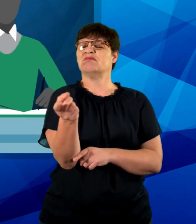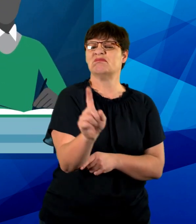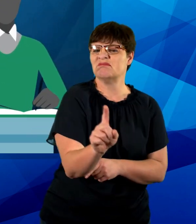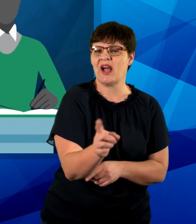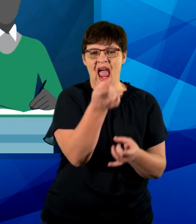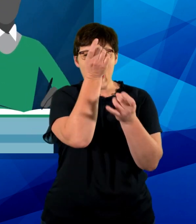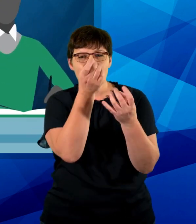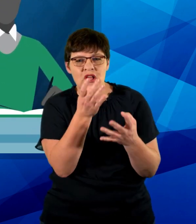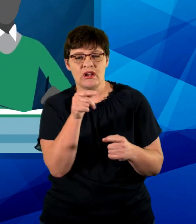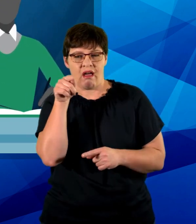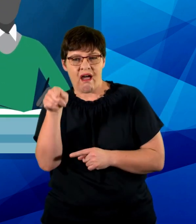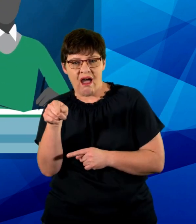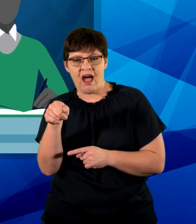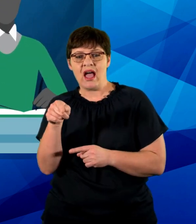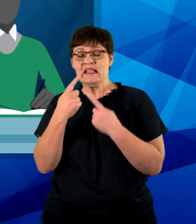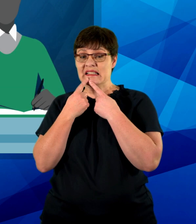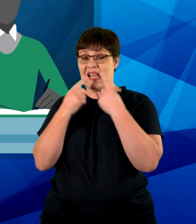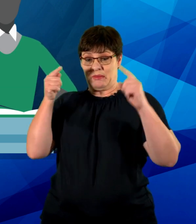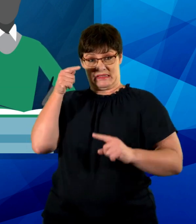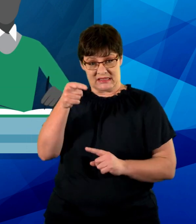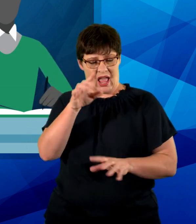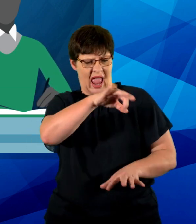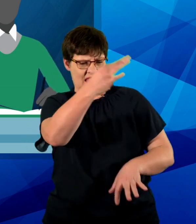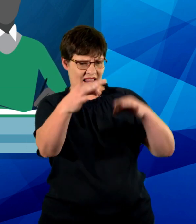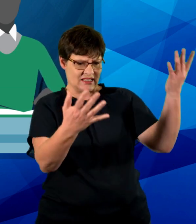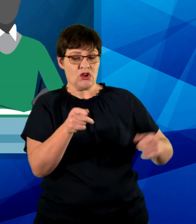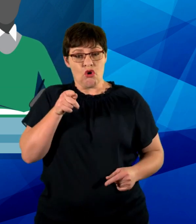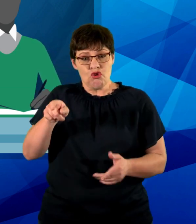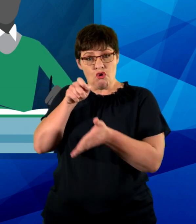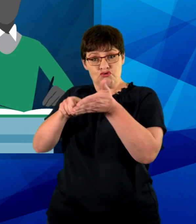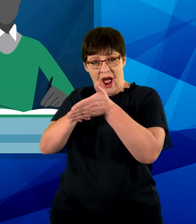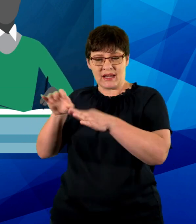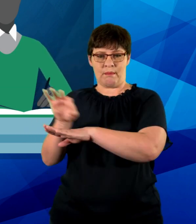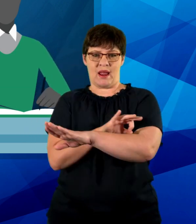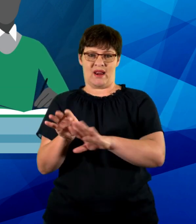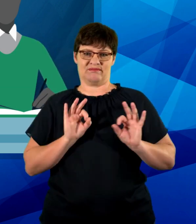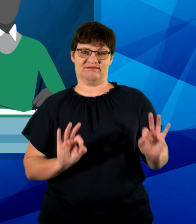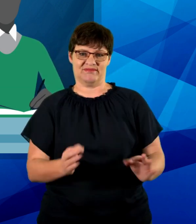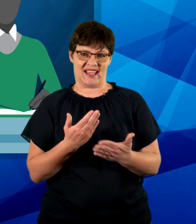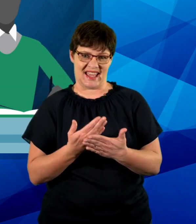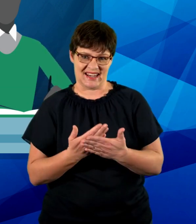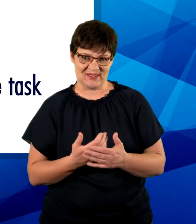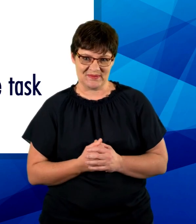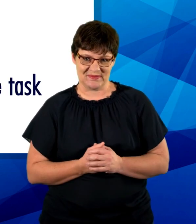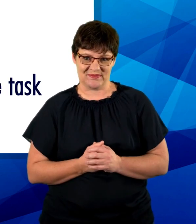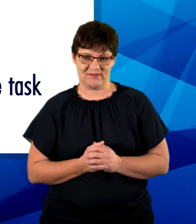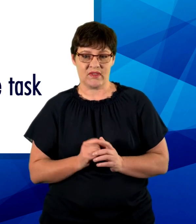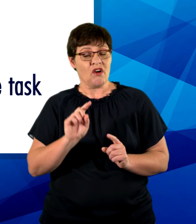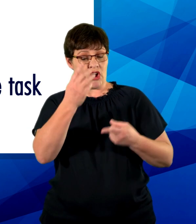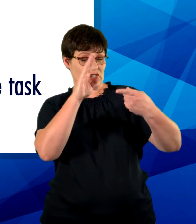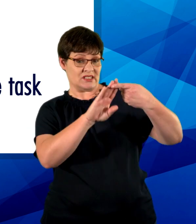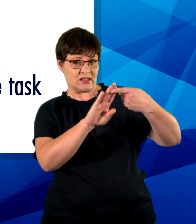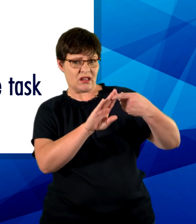information on analyzing such a statement in order to plan your writing effectively. The first step is